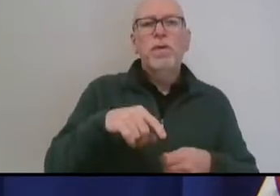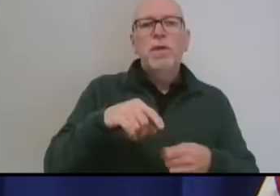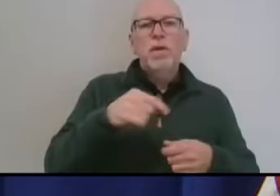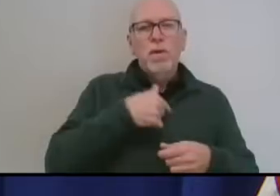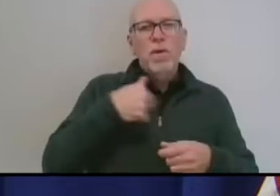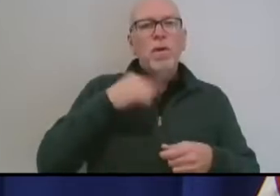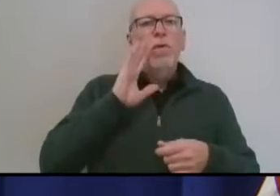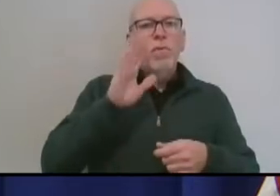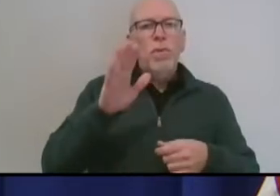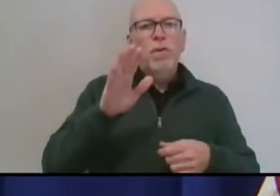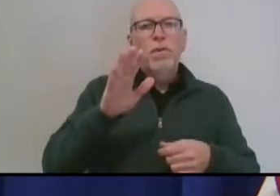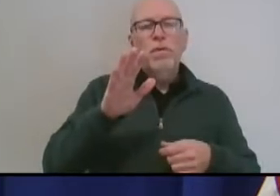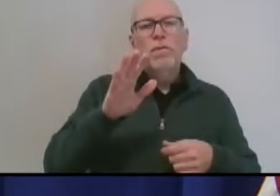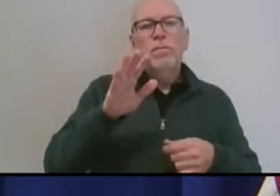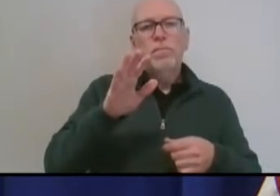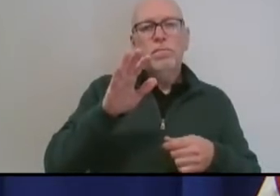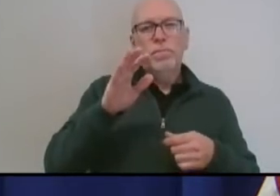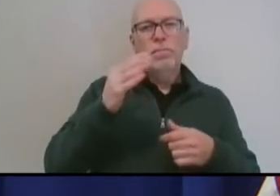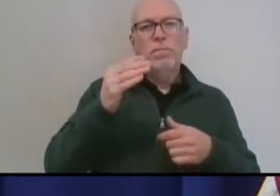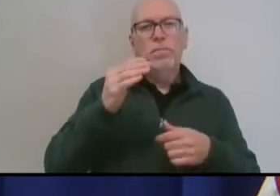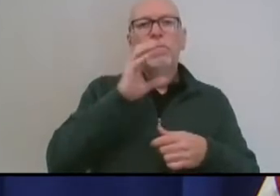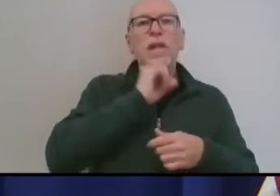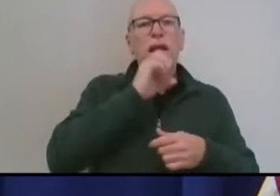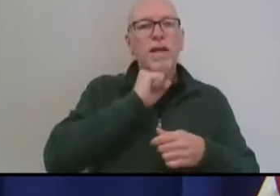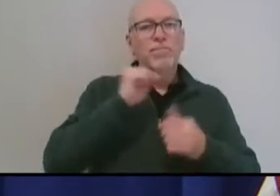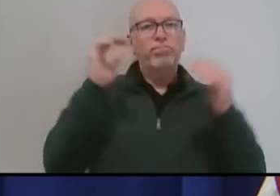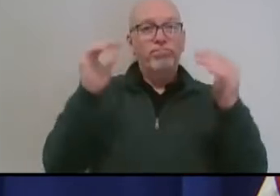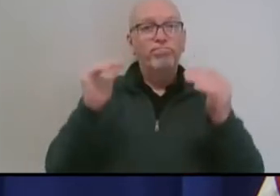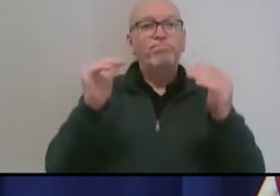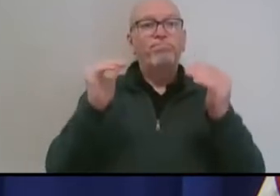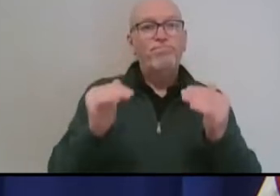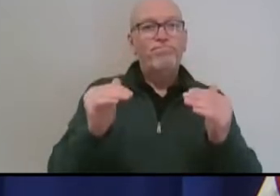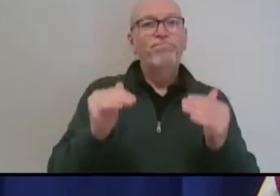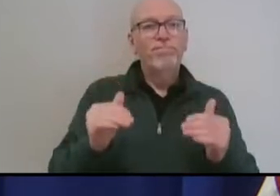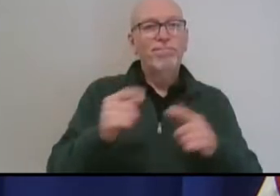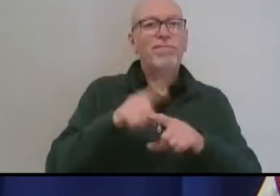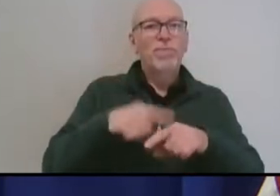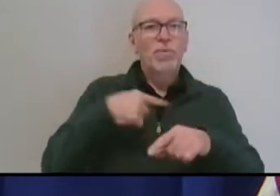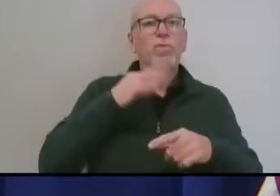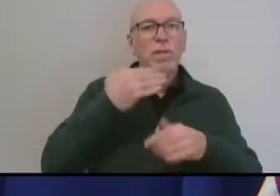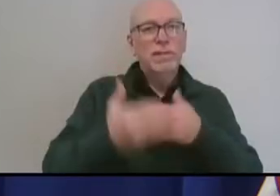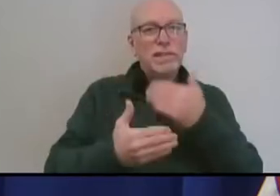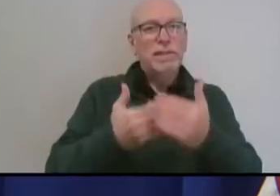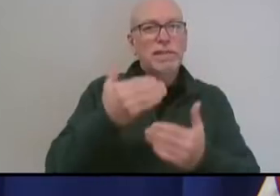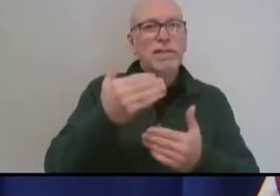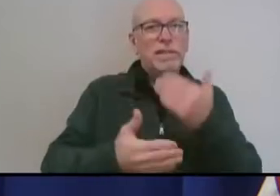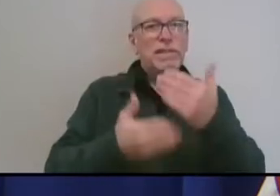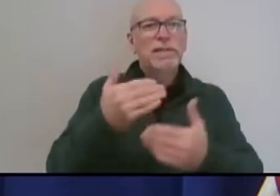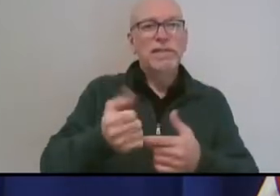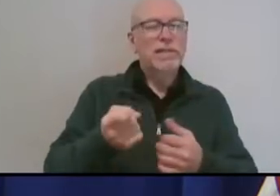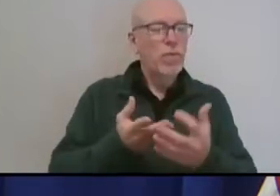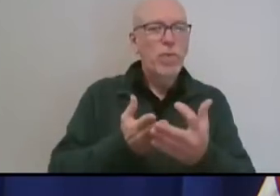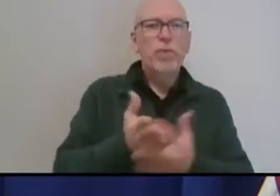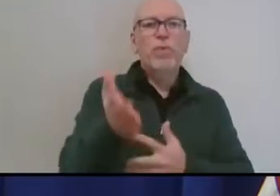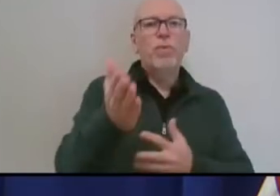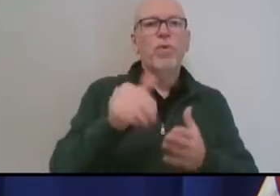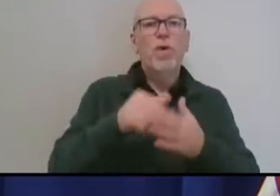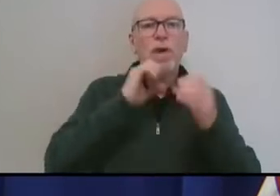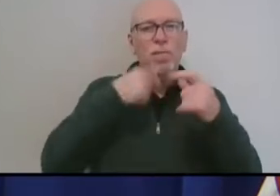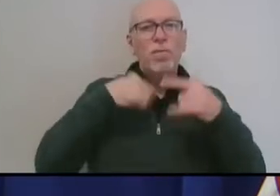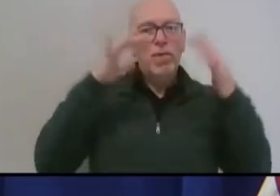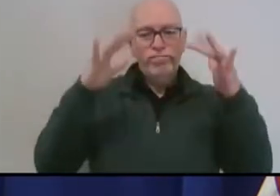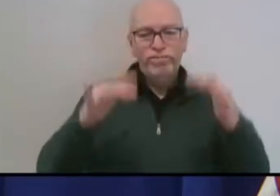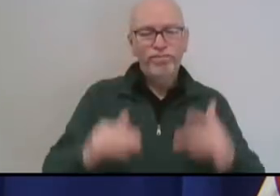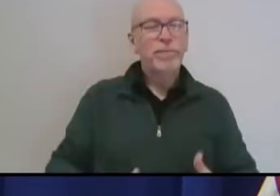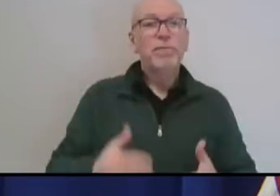continue to take this age eligibility approach and methodically just mow our way through this and drop it down ultimately